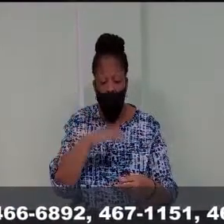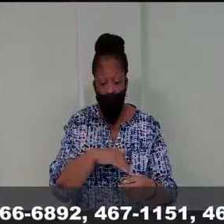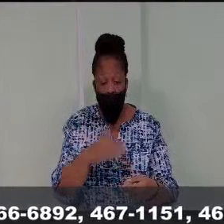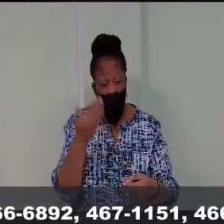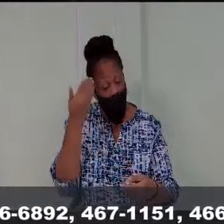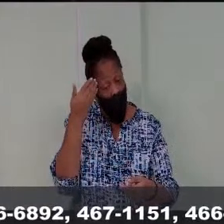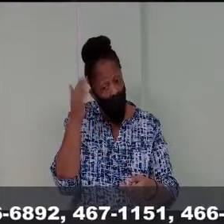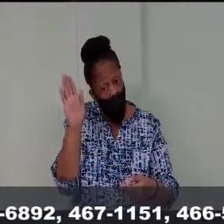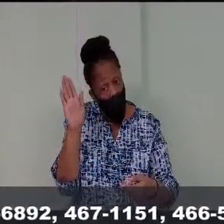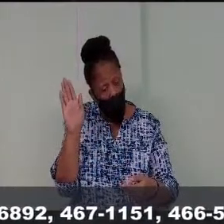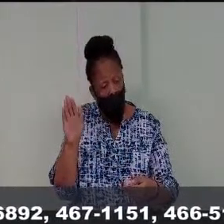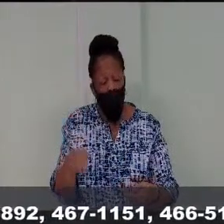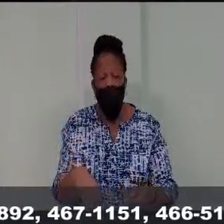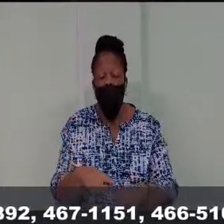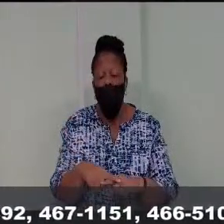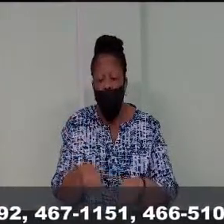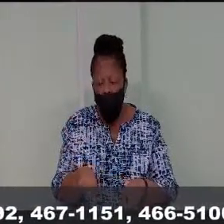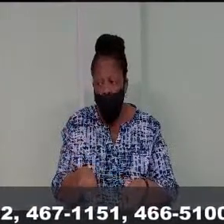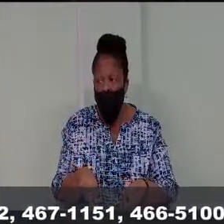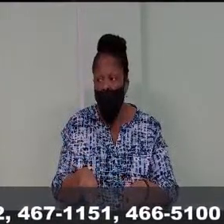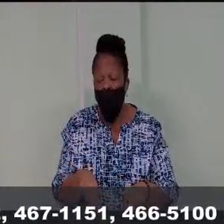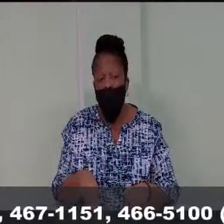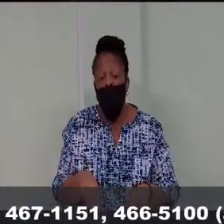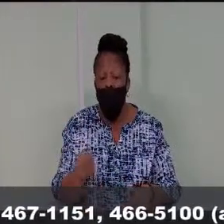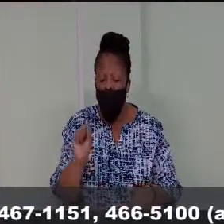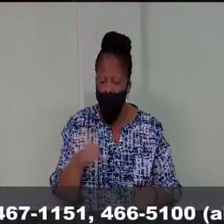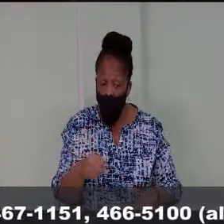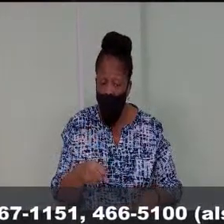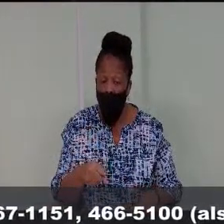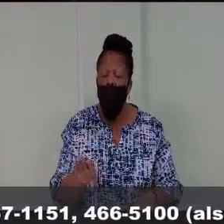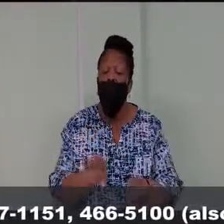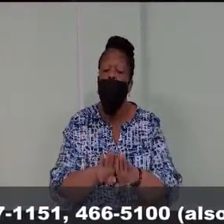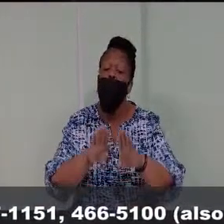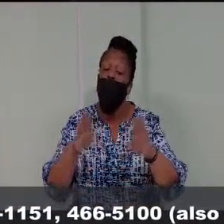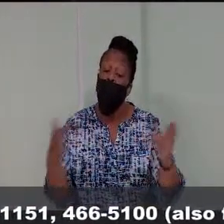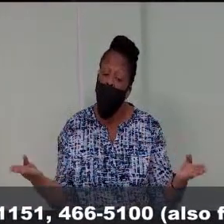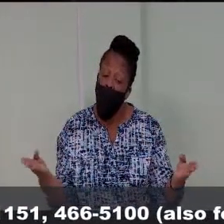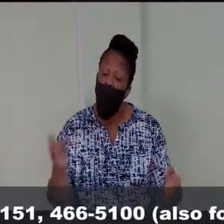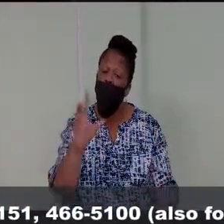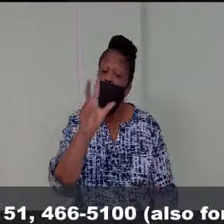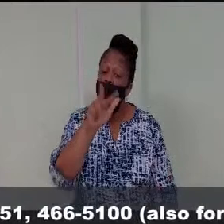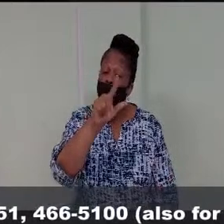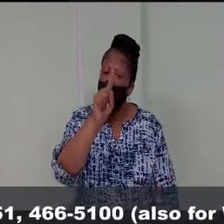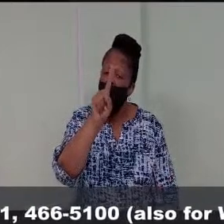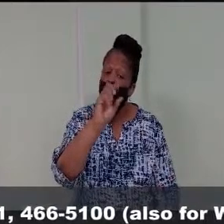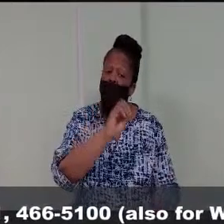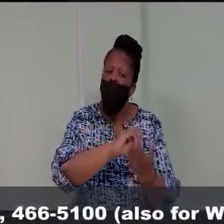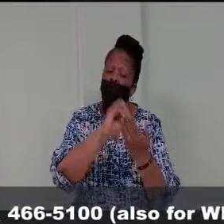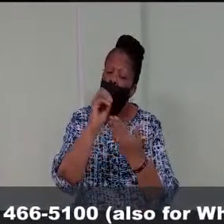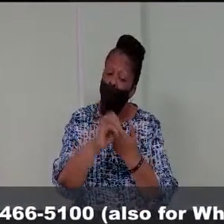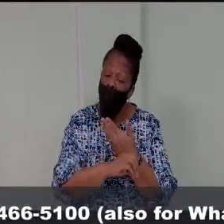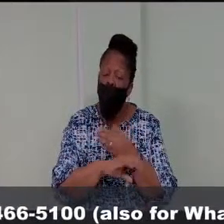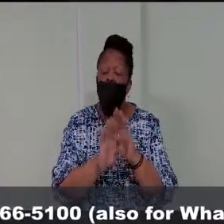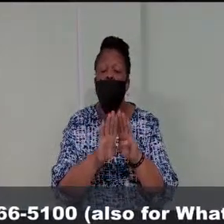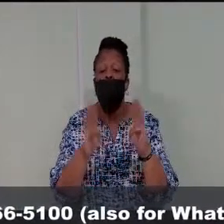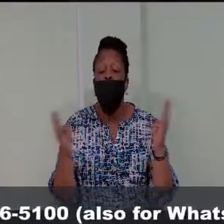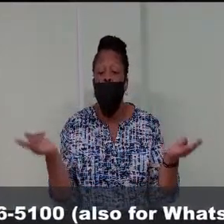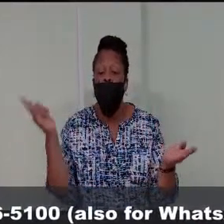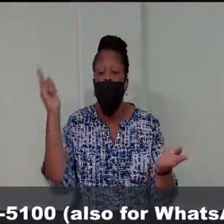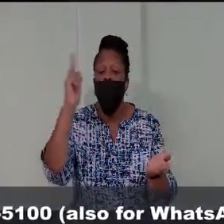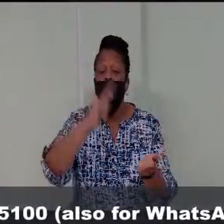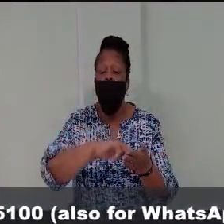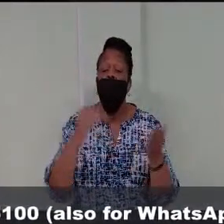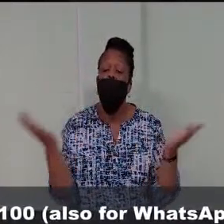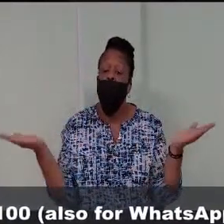so, yes, we are planning to open the borders on the 31st of this month. And yes, just like every other country that